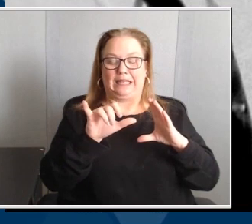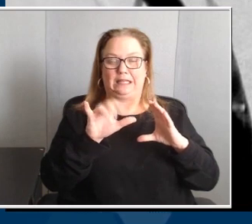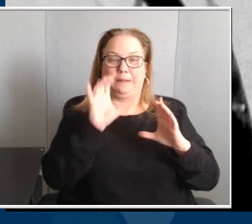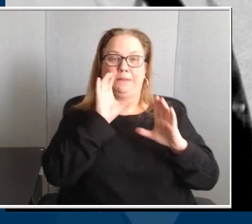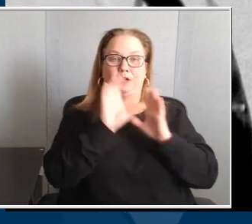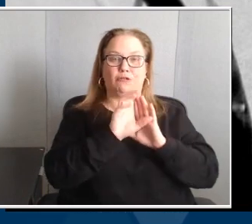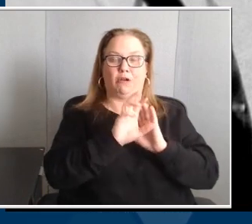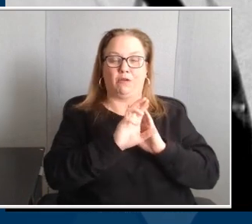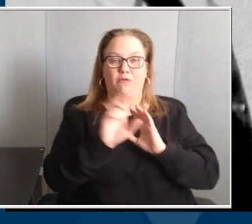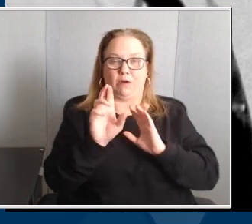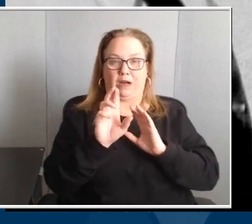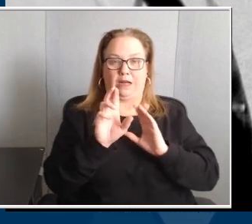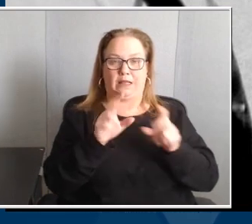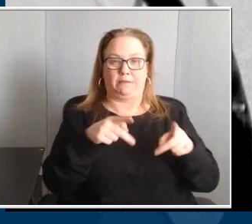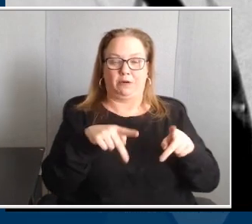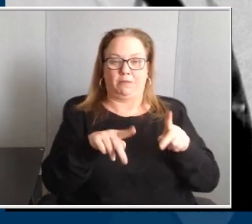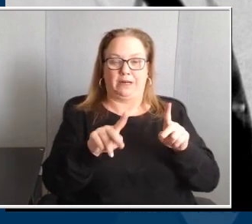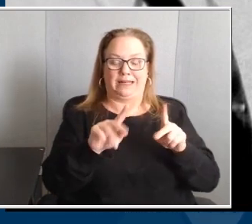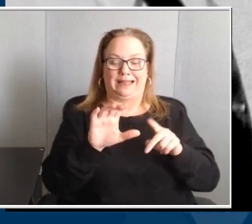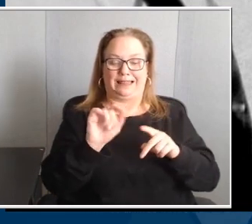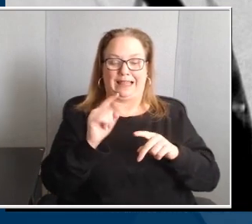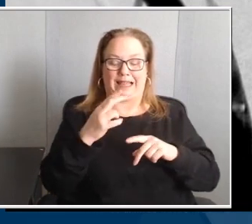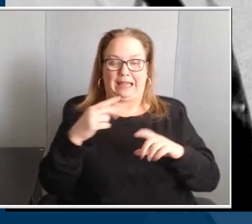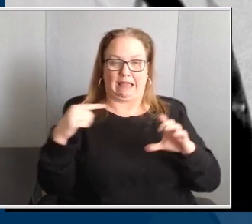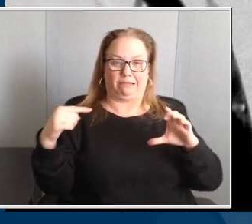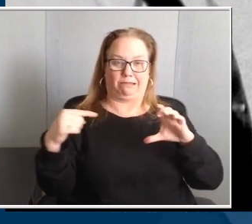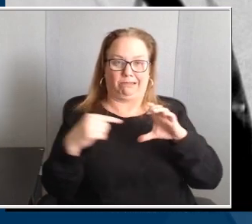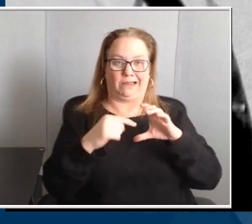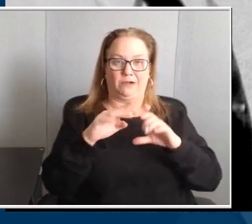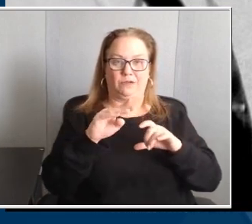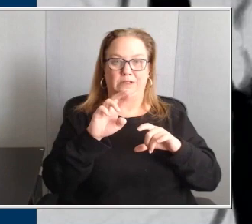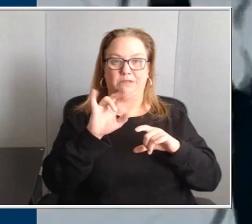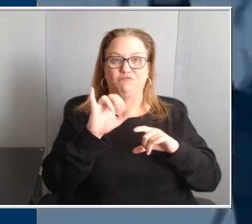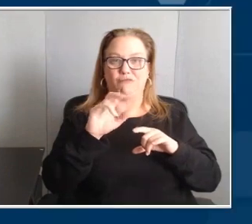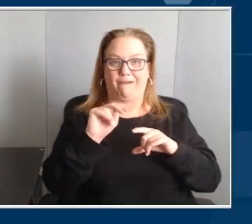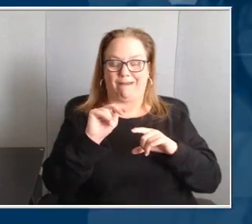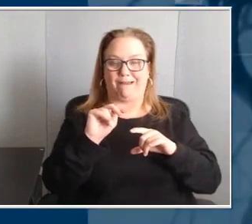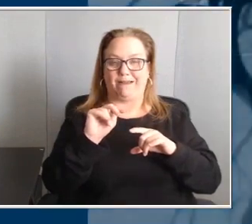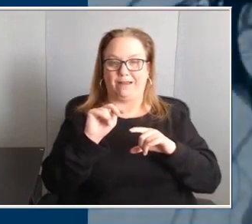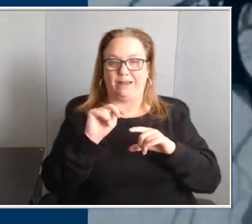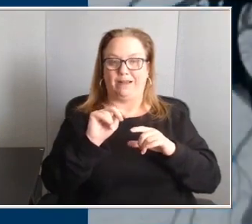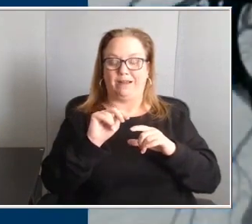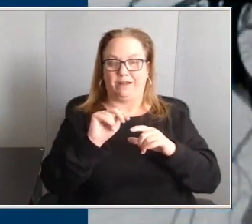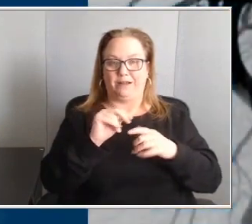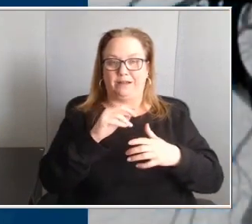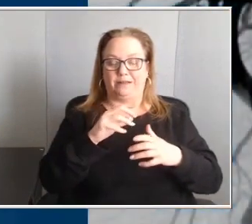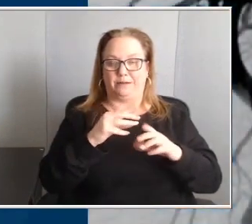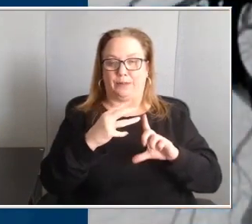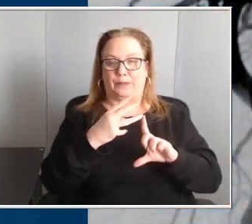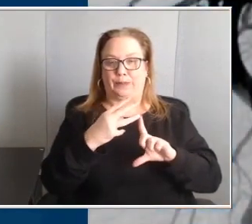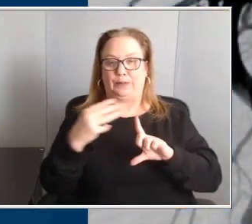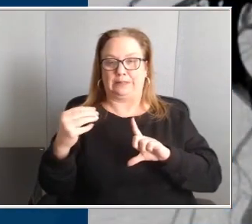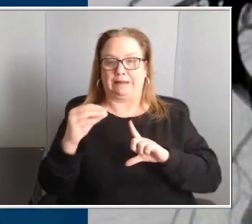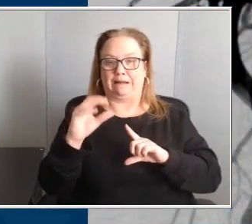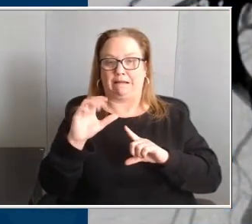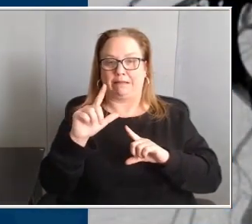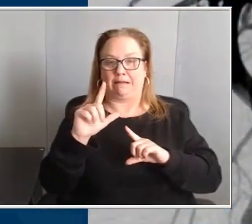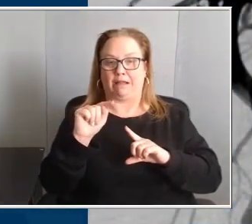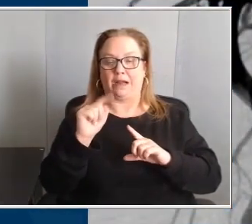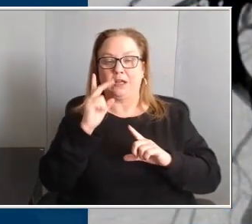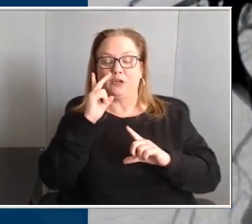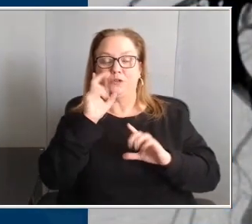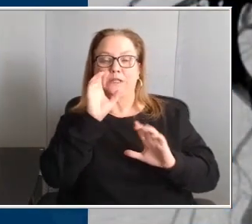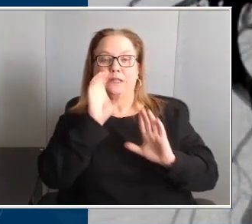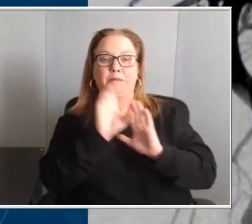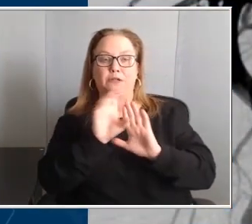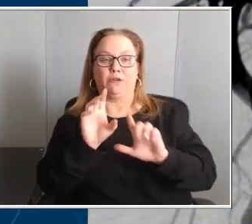and that allowed me to take my catheters further into his brain to aspirate the clot. And we see the picture on the left where